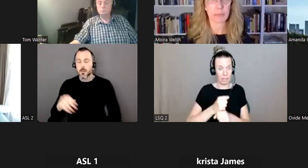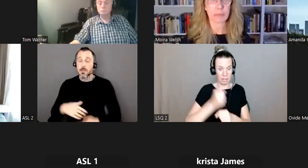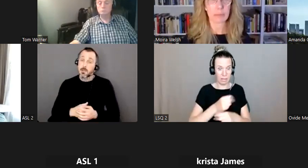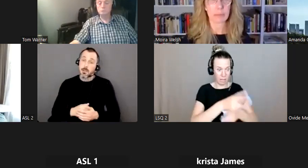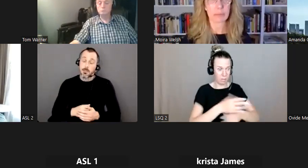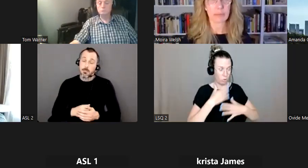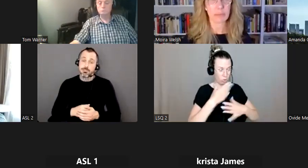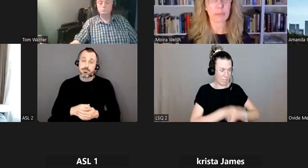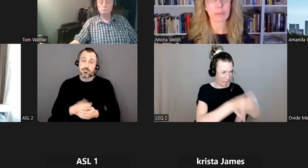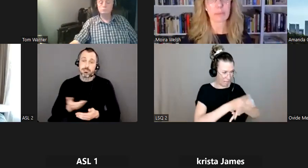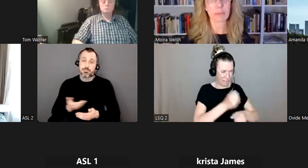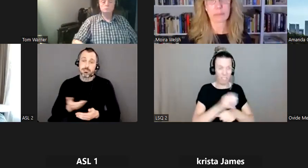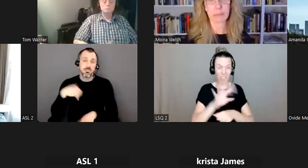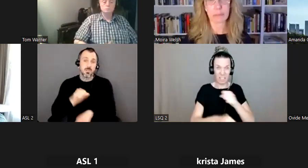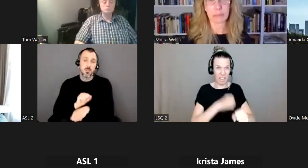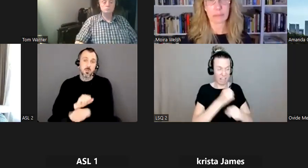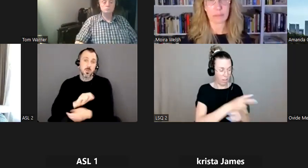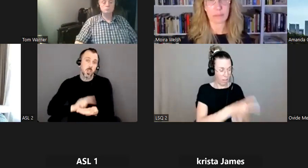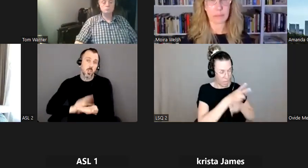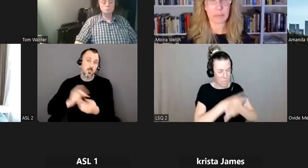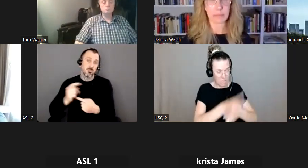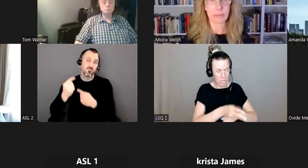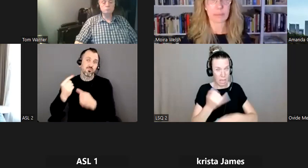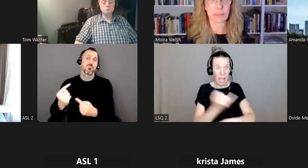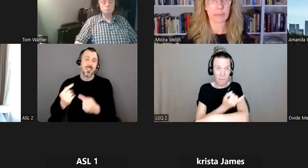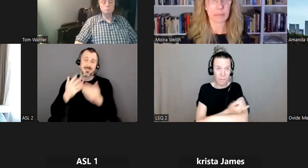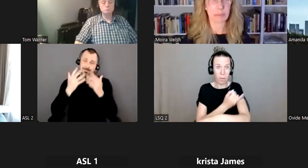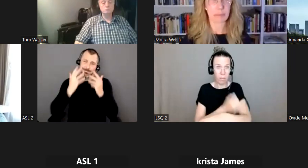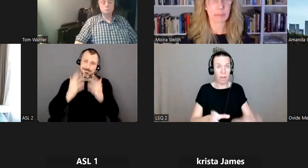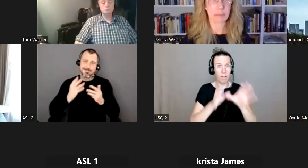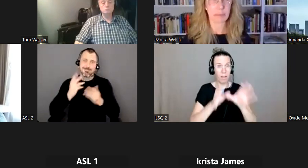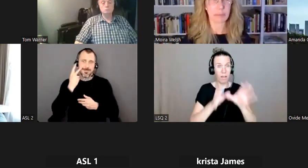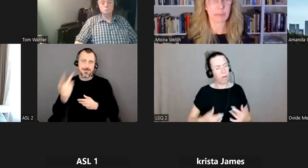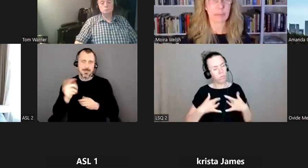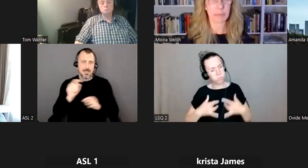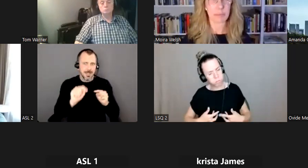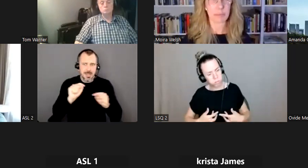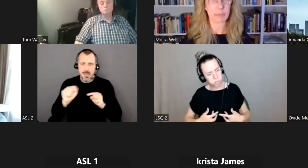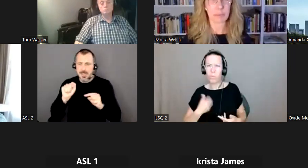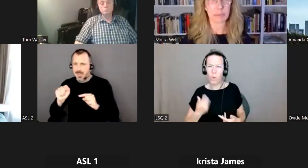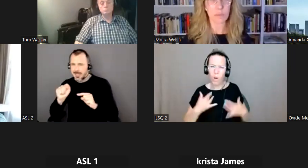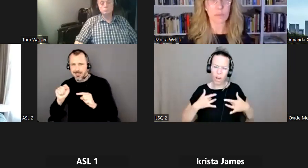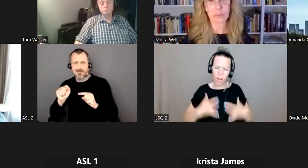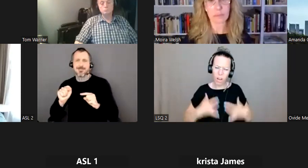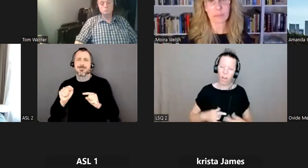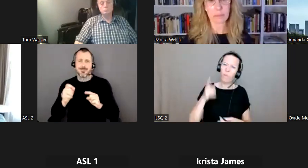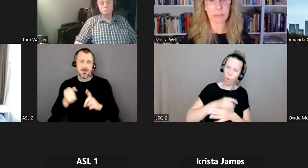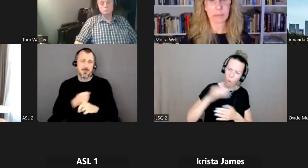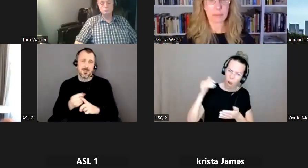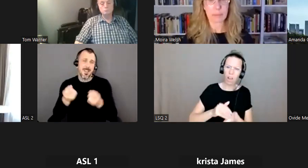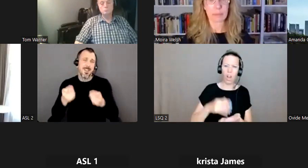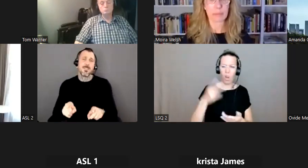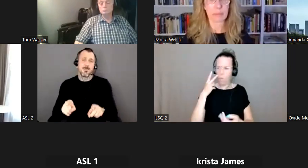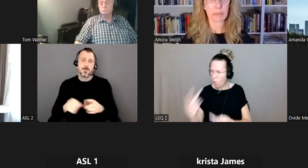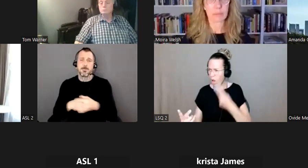various capacities, that we continue to not only see elder abuse in all